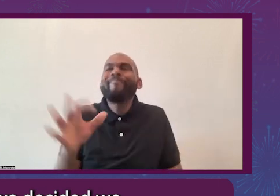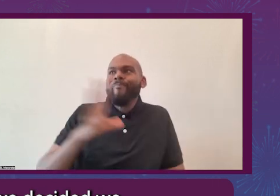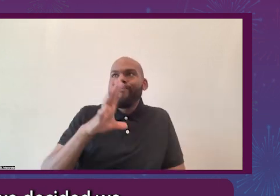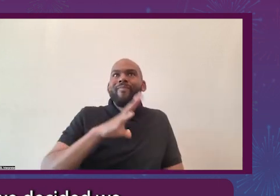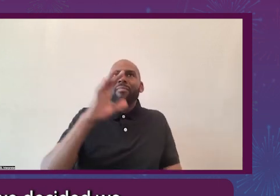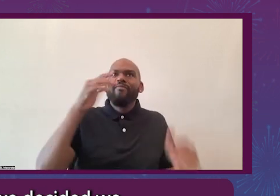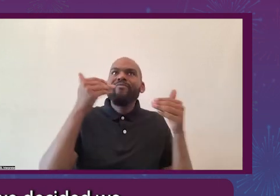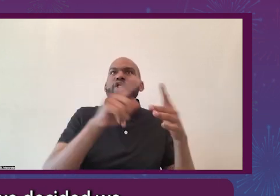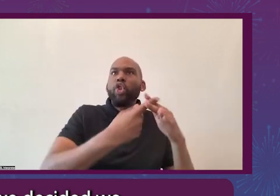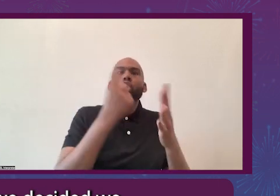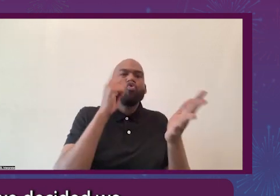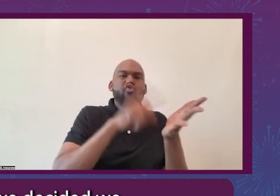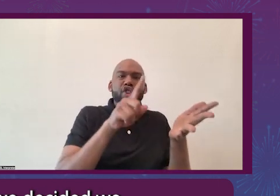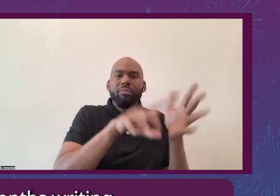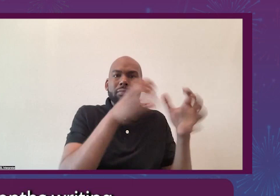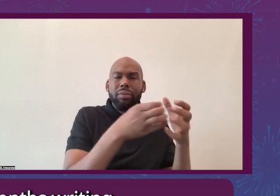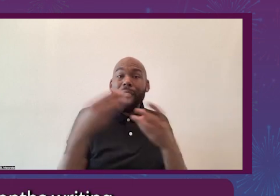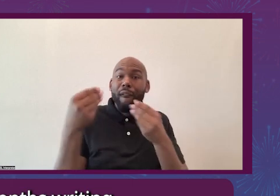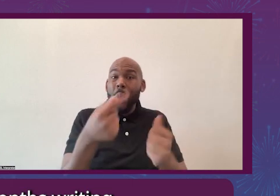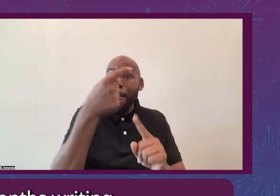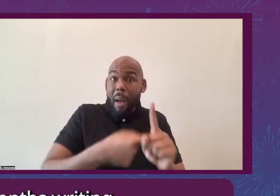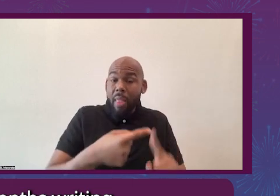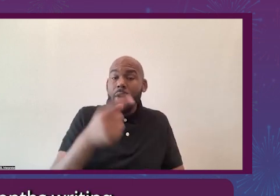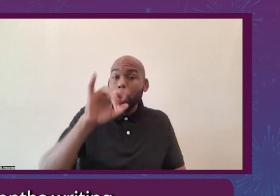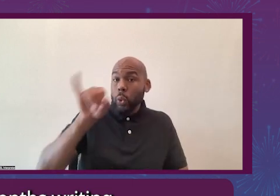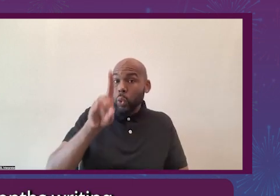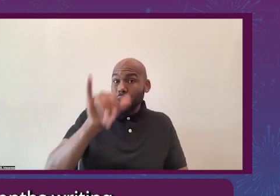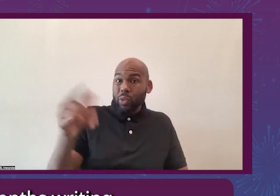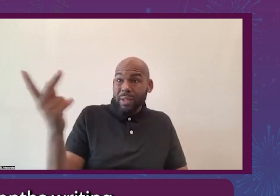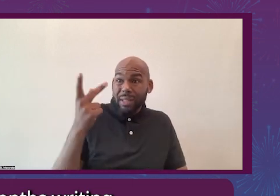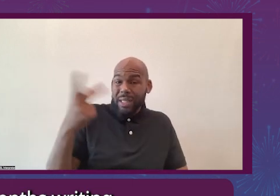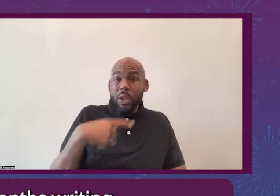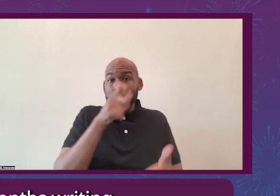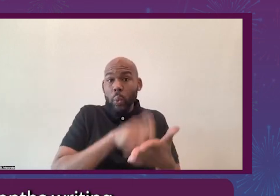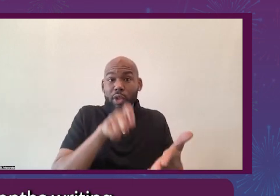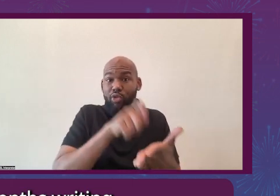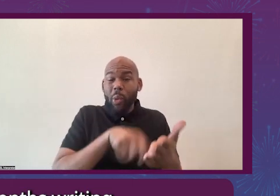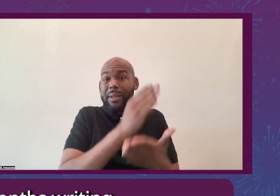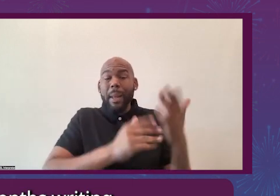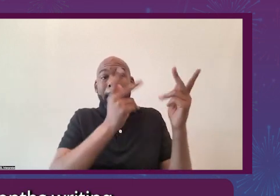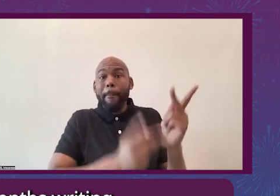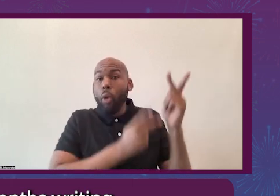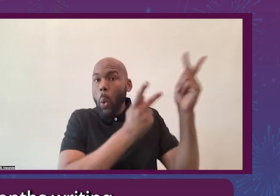a research arm in this organization. Judy and I spent a couple of months writing